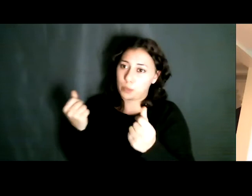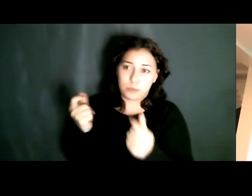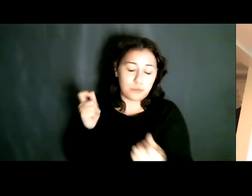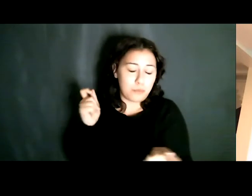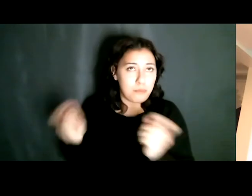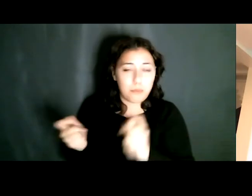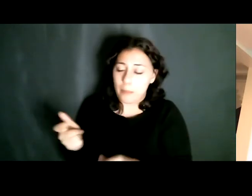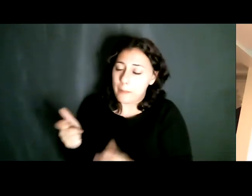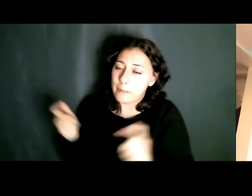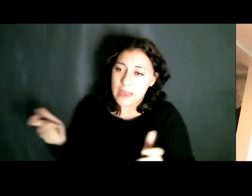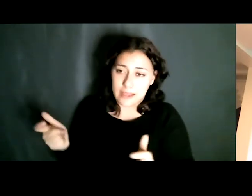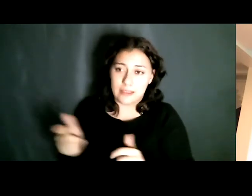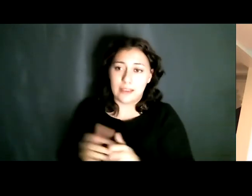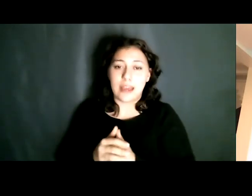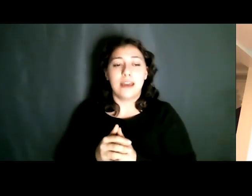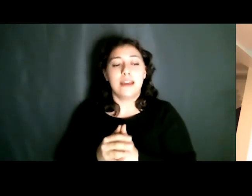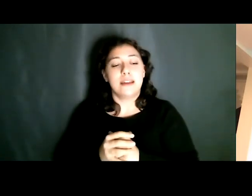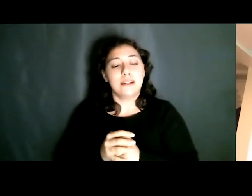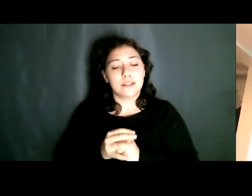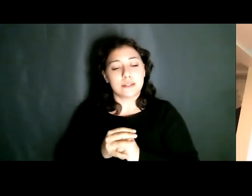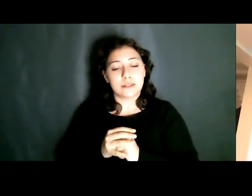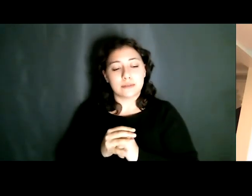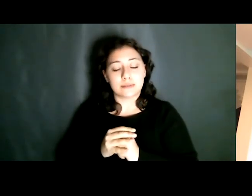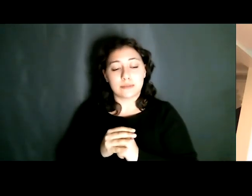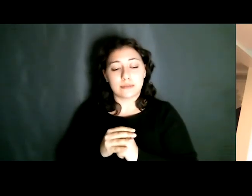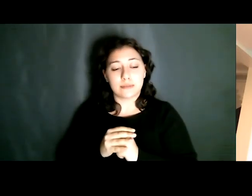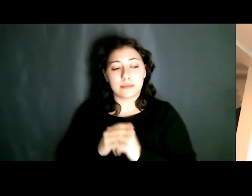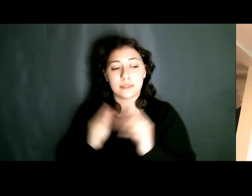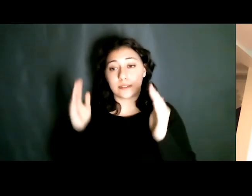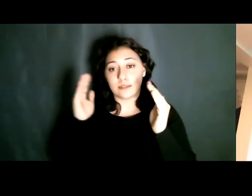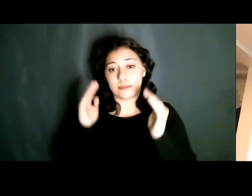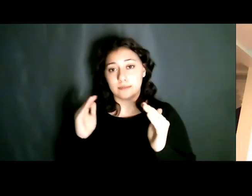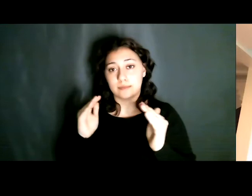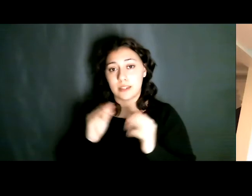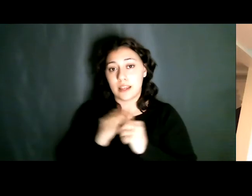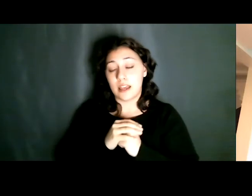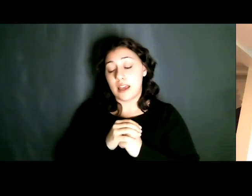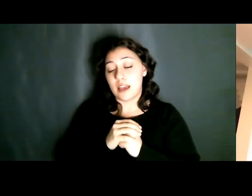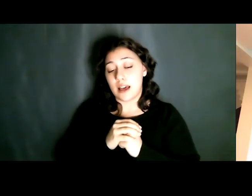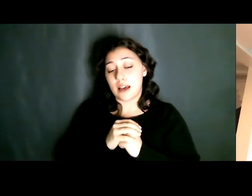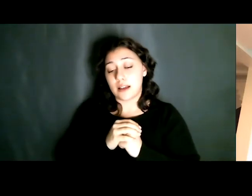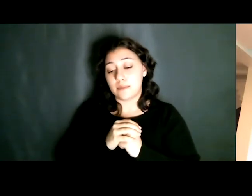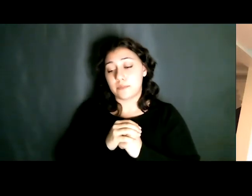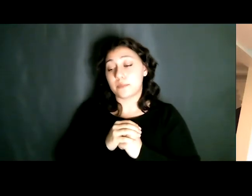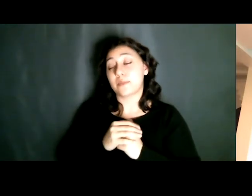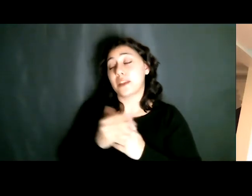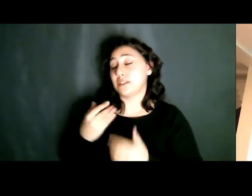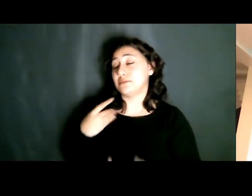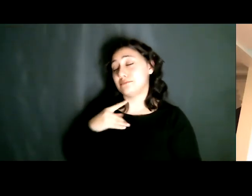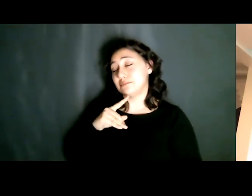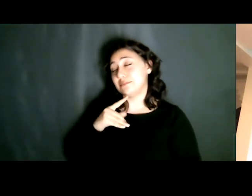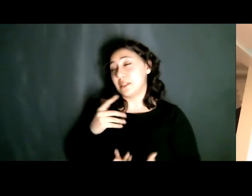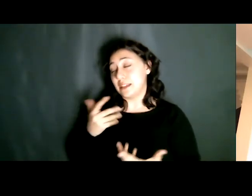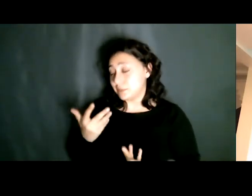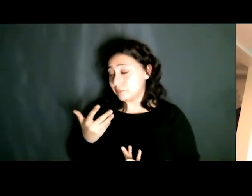was evidence of perhaps what is the greatest impact that we all have for our students as teachers, and that is